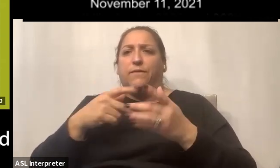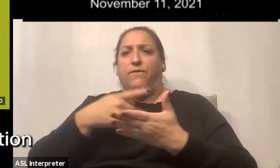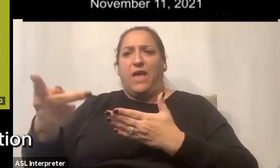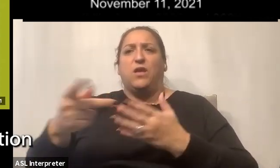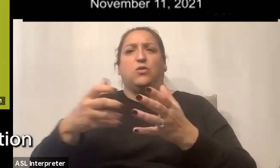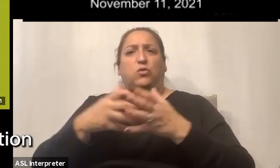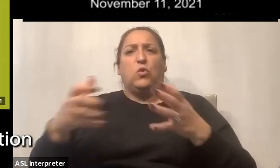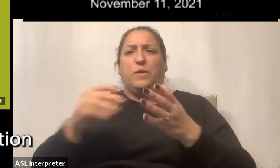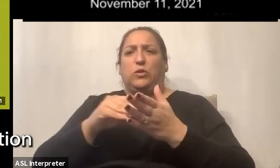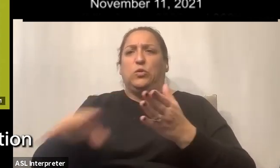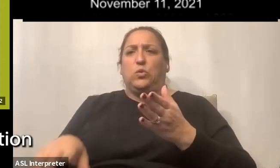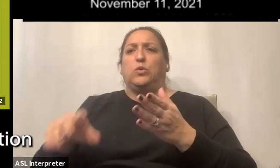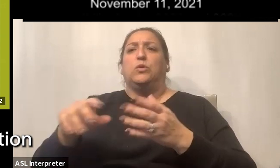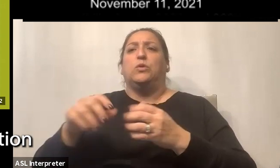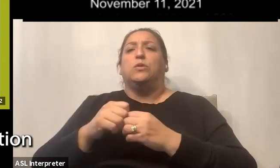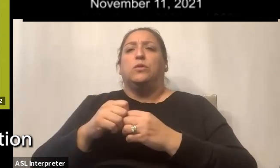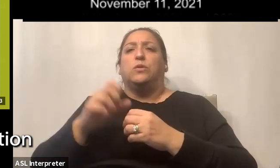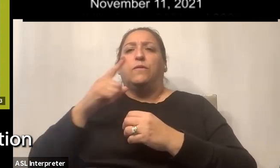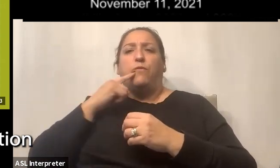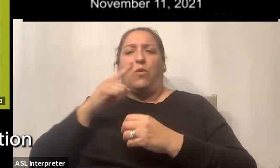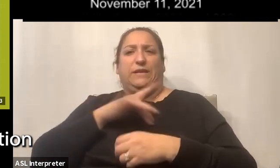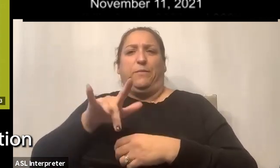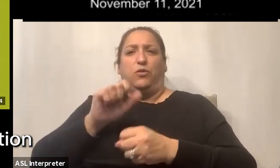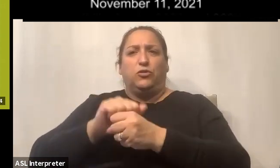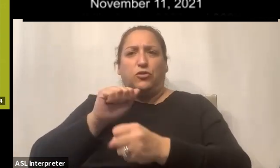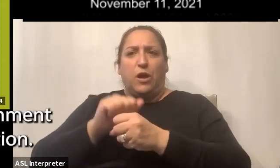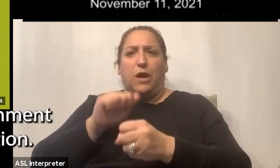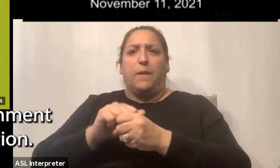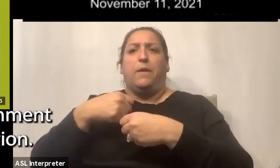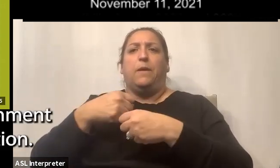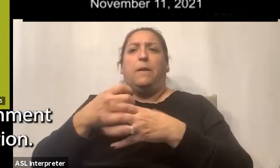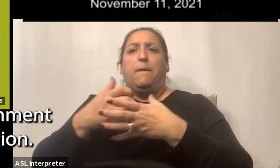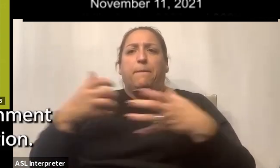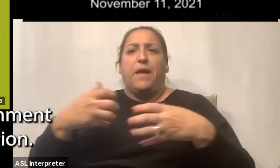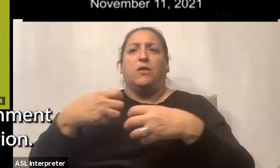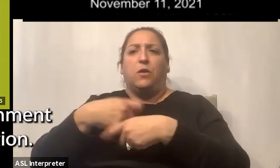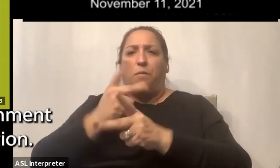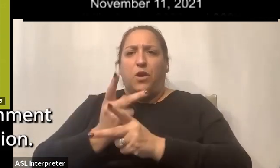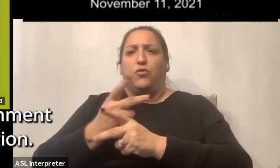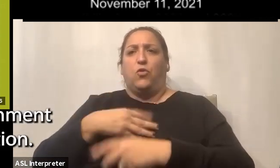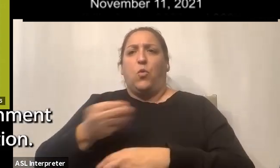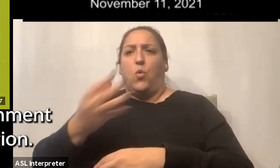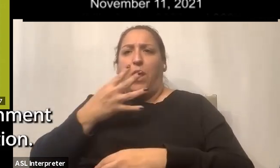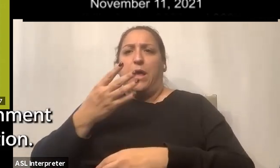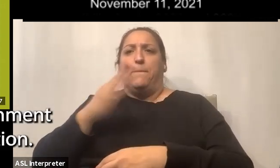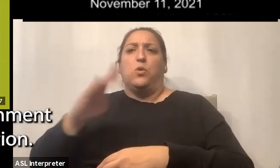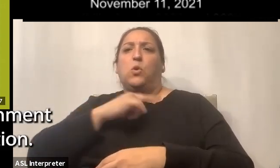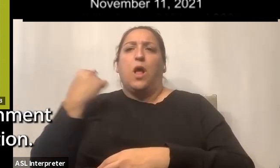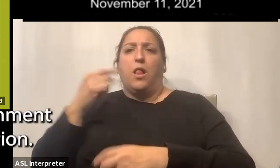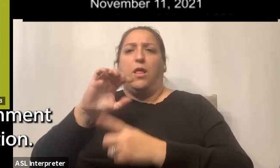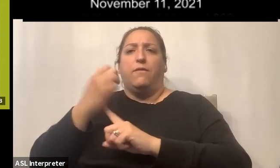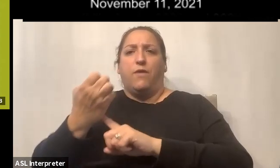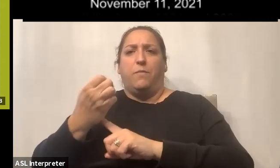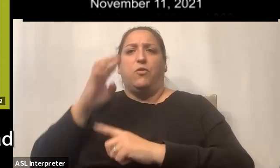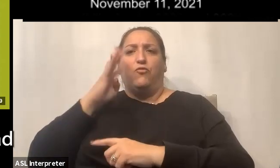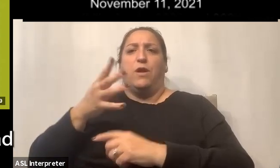been designed to prepare our children for typical jobs in a mass production based white and blue collar environment created by the Industrial